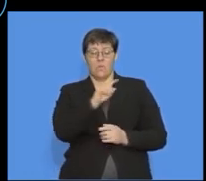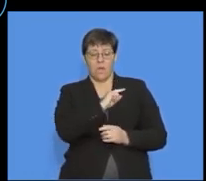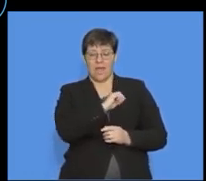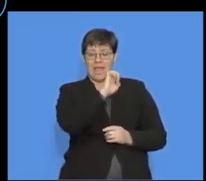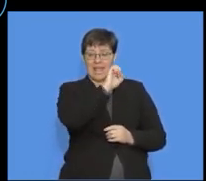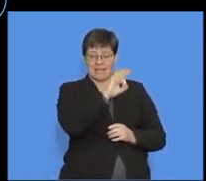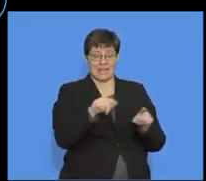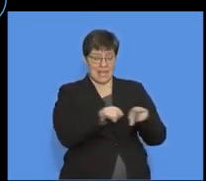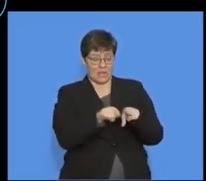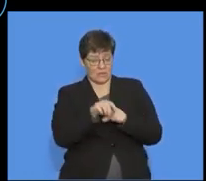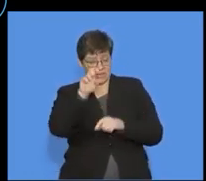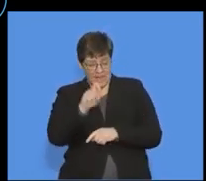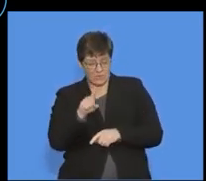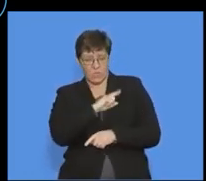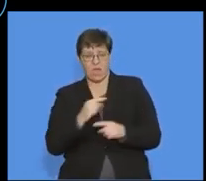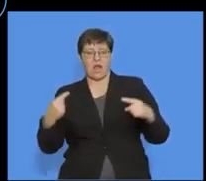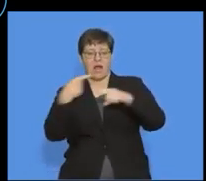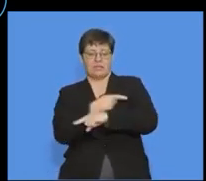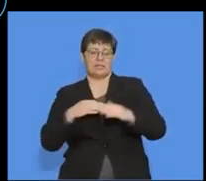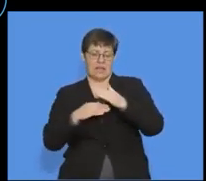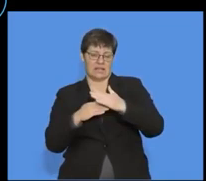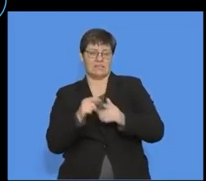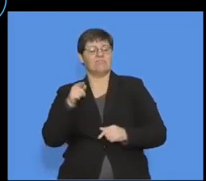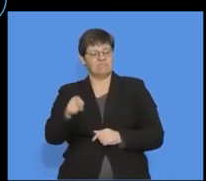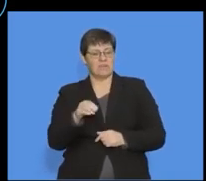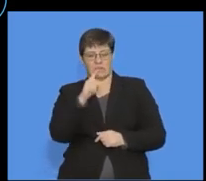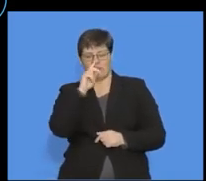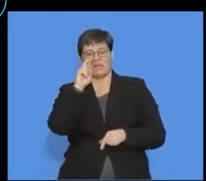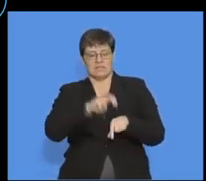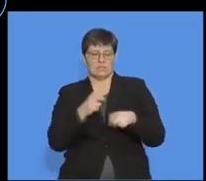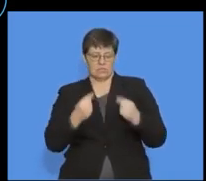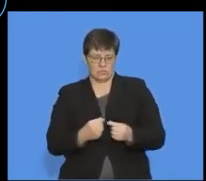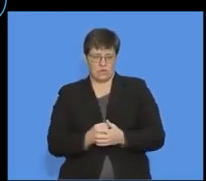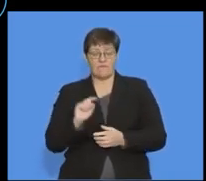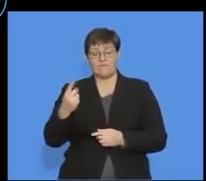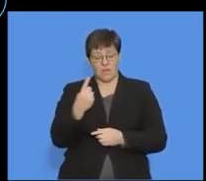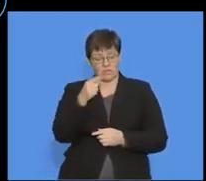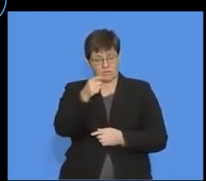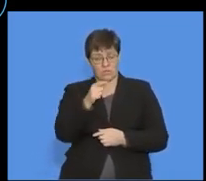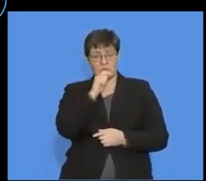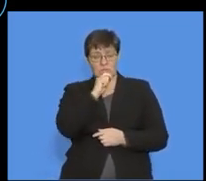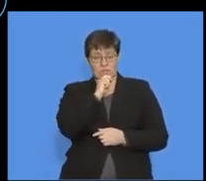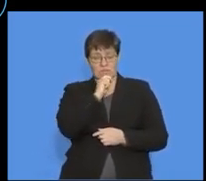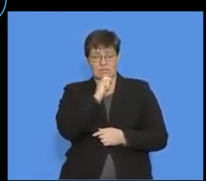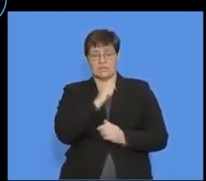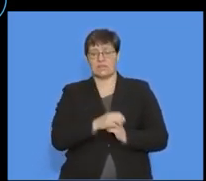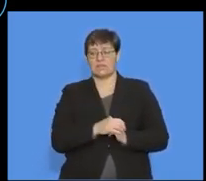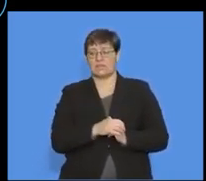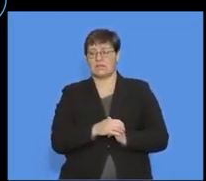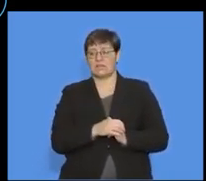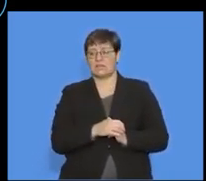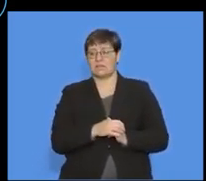be alternate angles. And that's what you will then need to do. So firstly, we used the fact